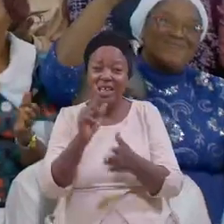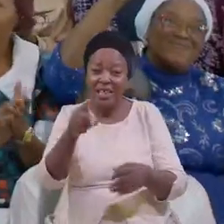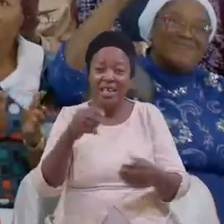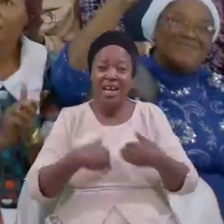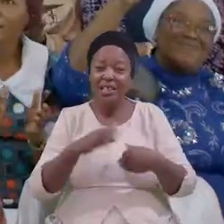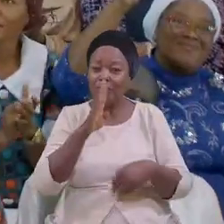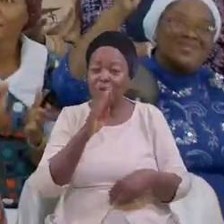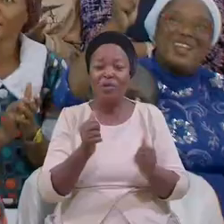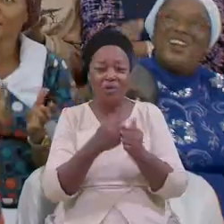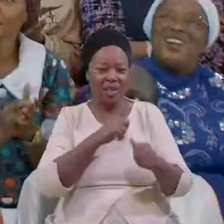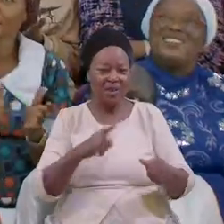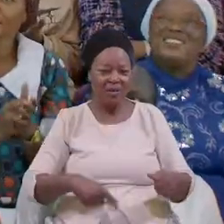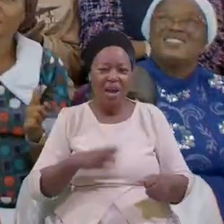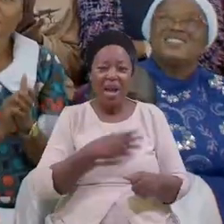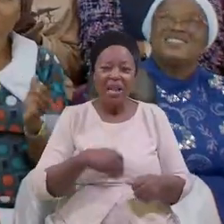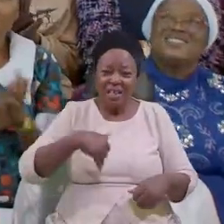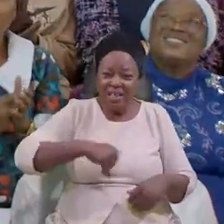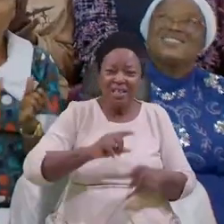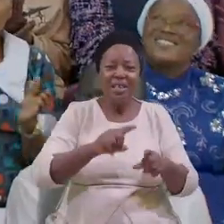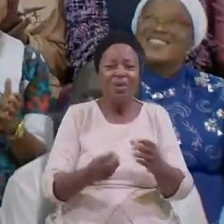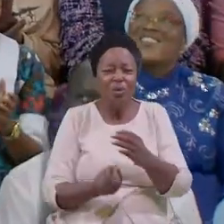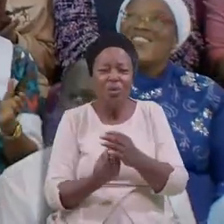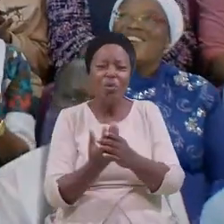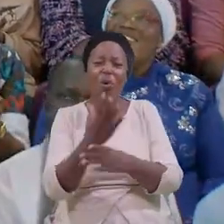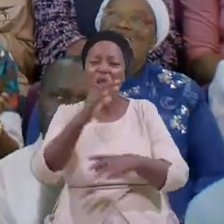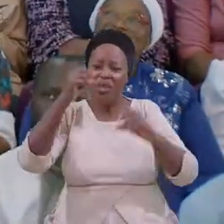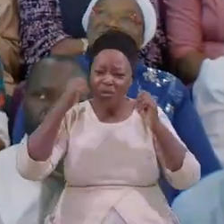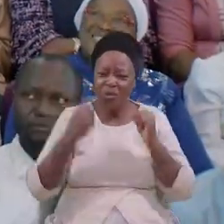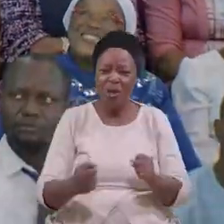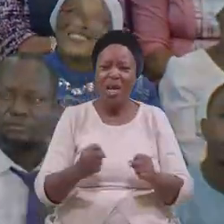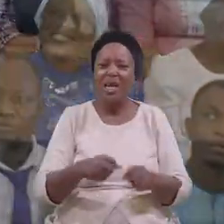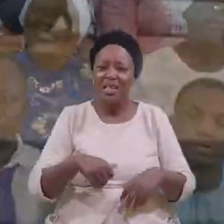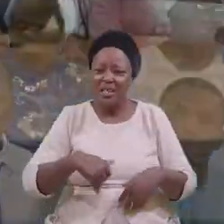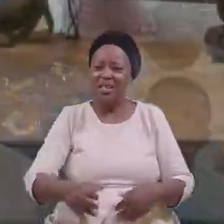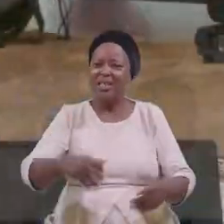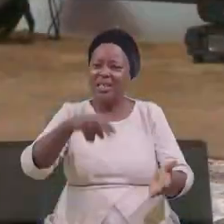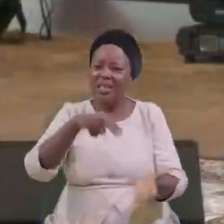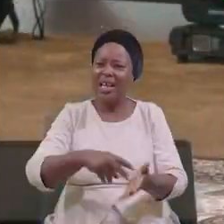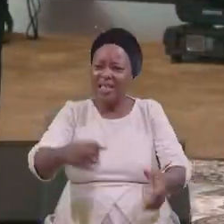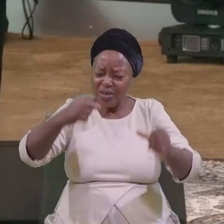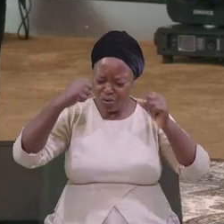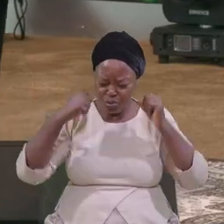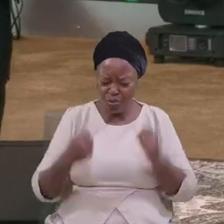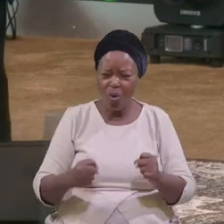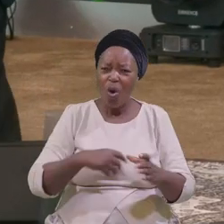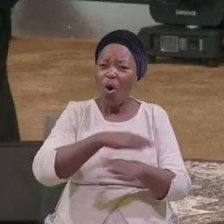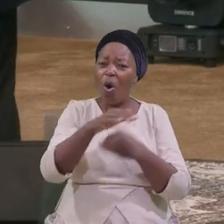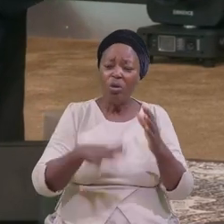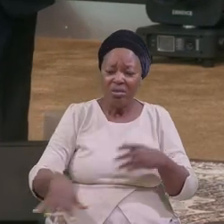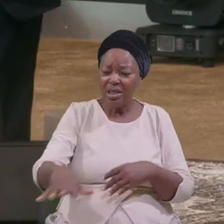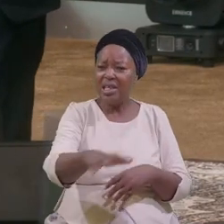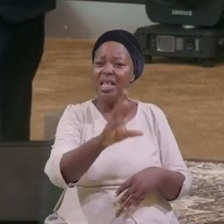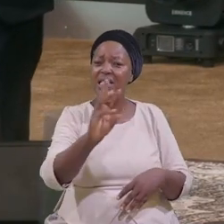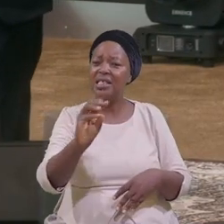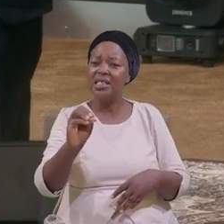going stronger. And I'm still standing firm. All these 60 years,